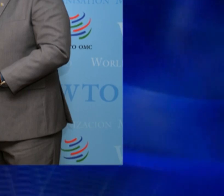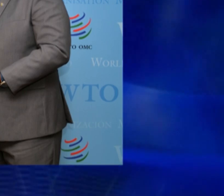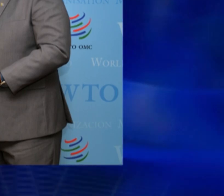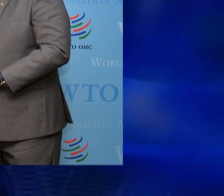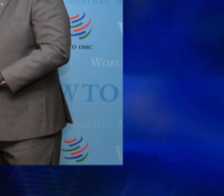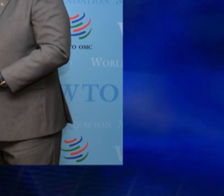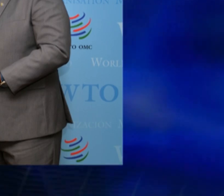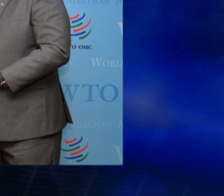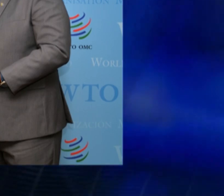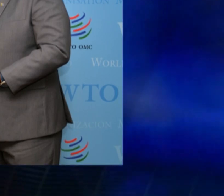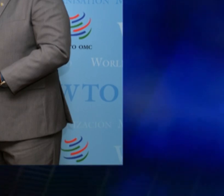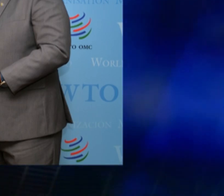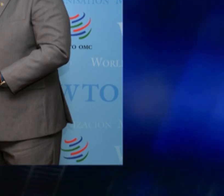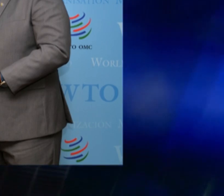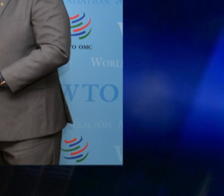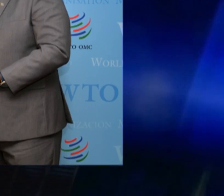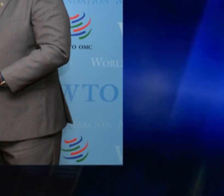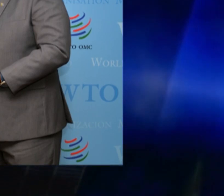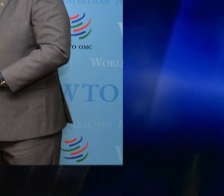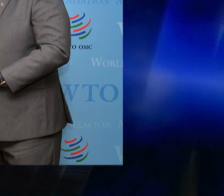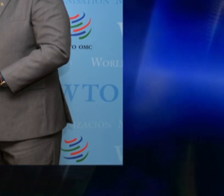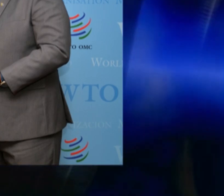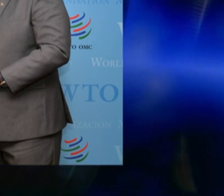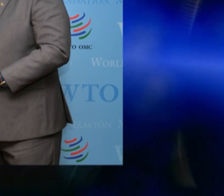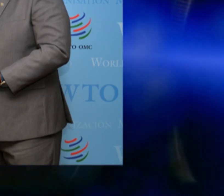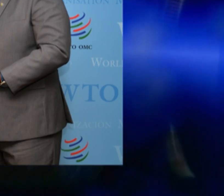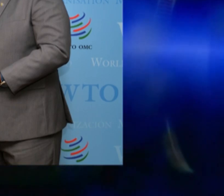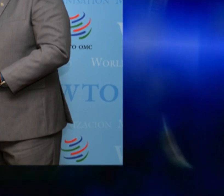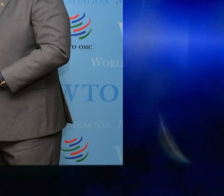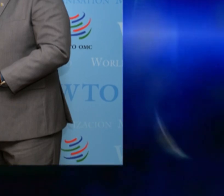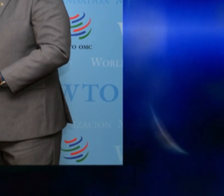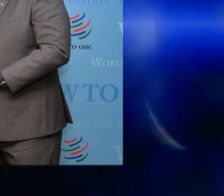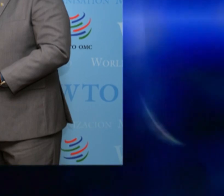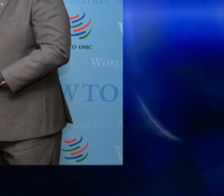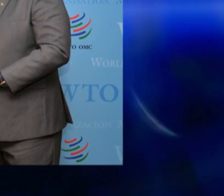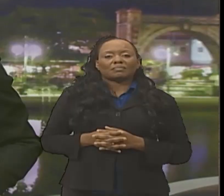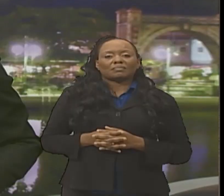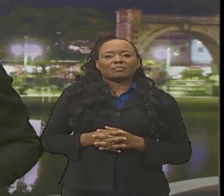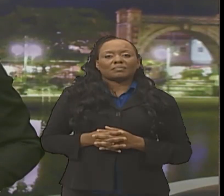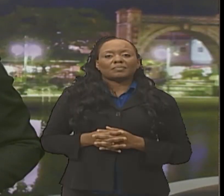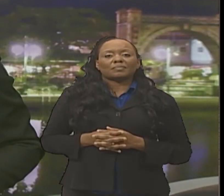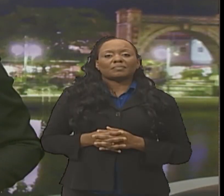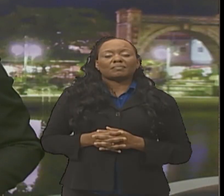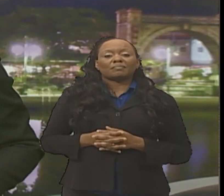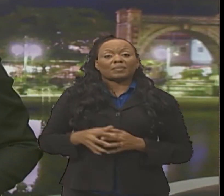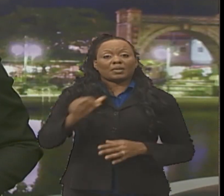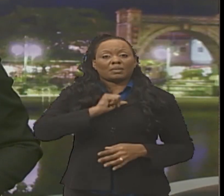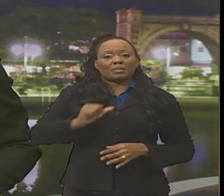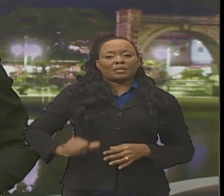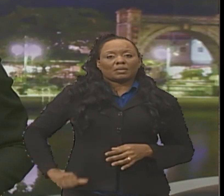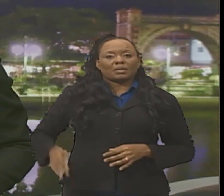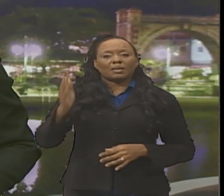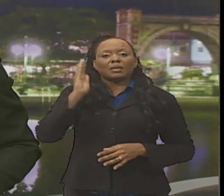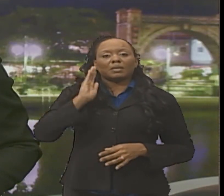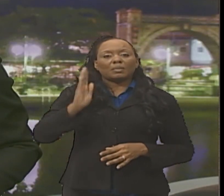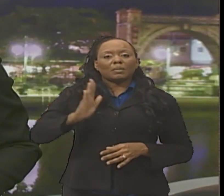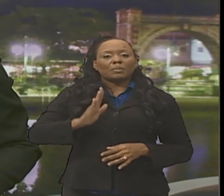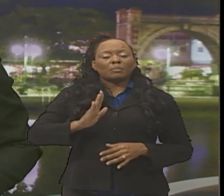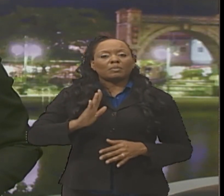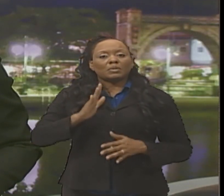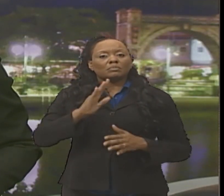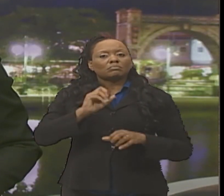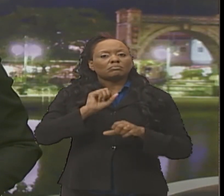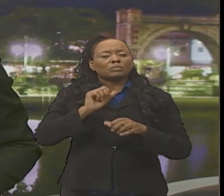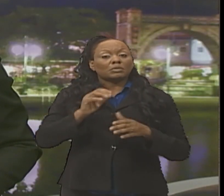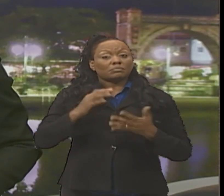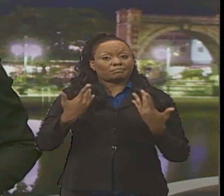trade and emphasized his appreciation for Barbados' commitment to overcome them. Ambassador Blackman will officially present his credentials